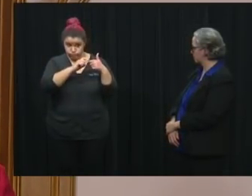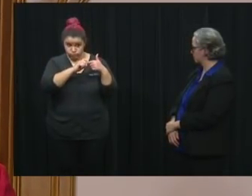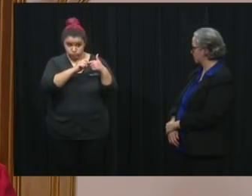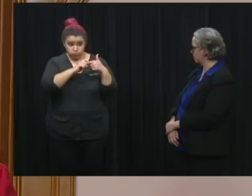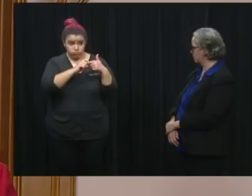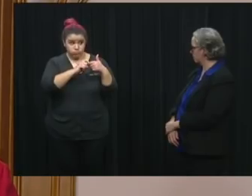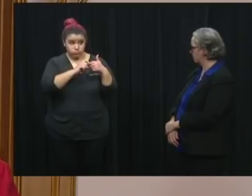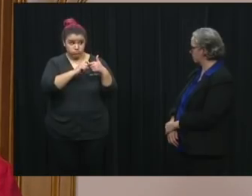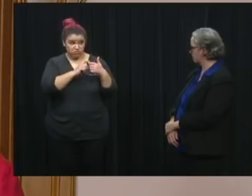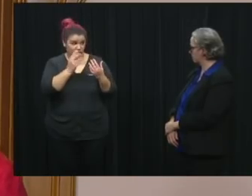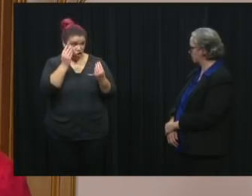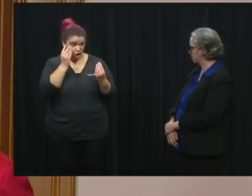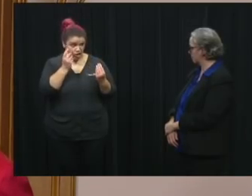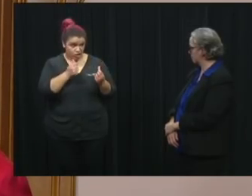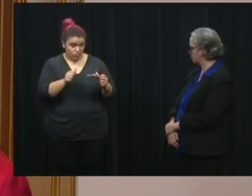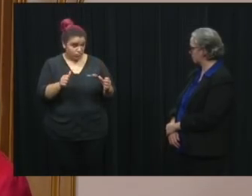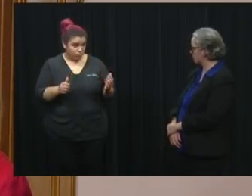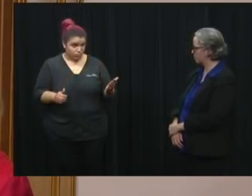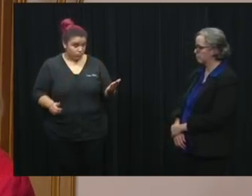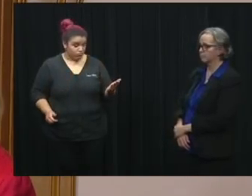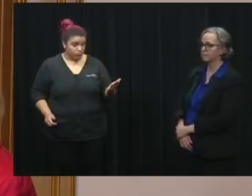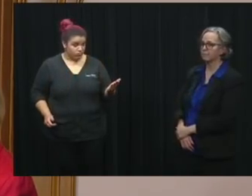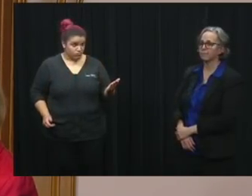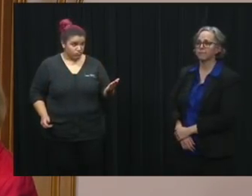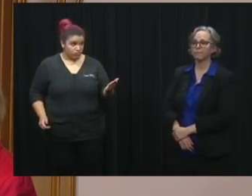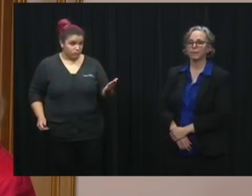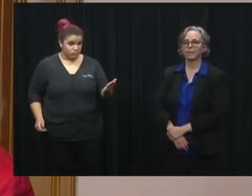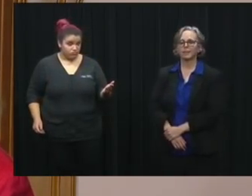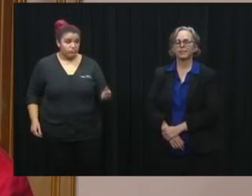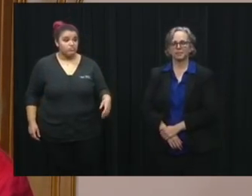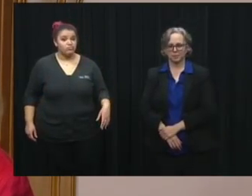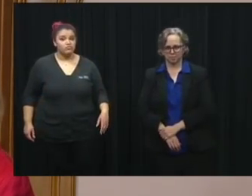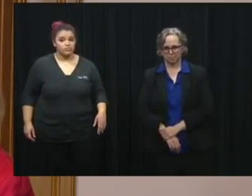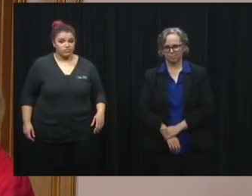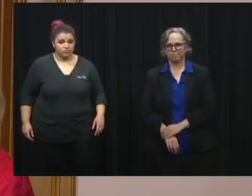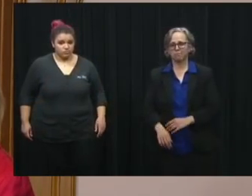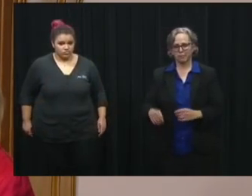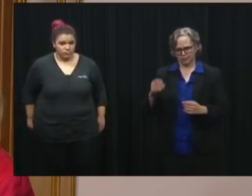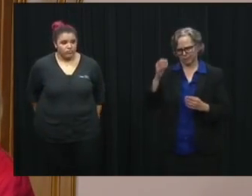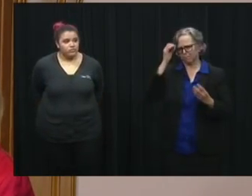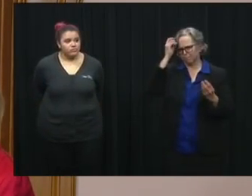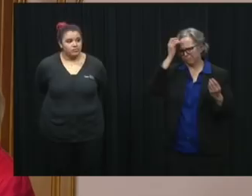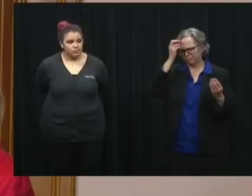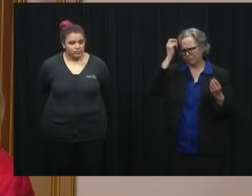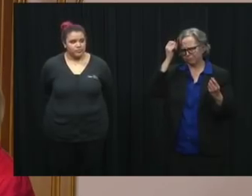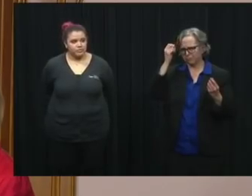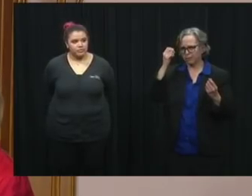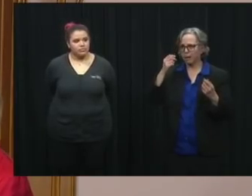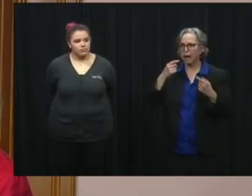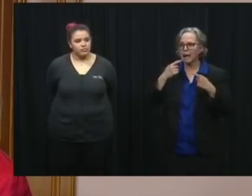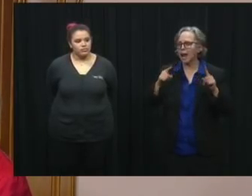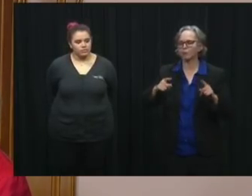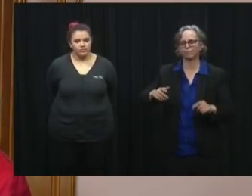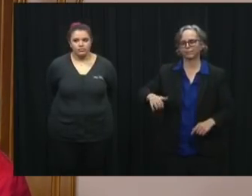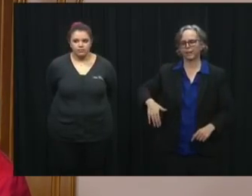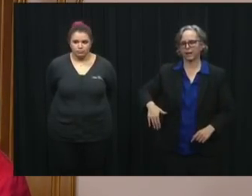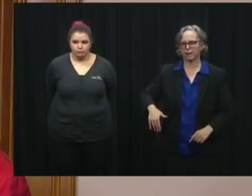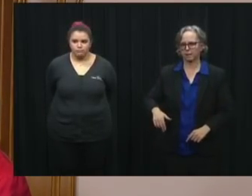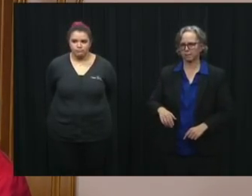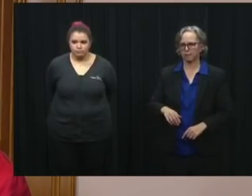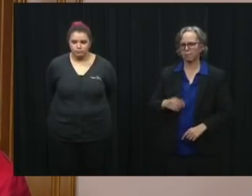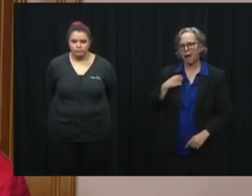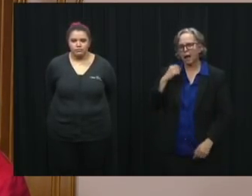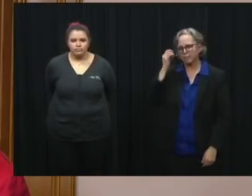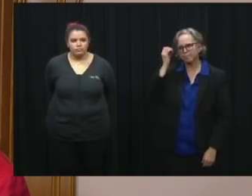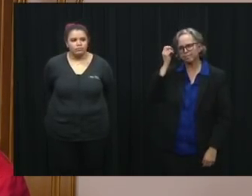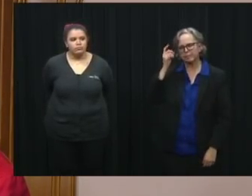Yes, I've certainly thought about that. Don't have any announcement yet today, but we'll have something. I